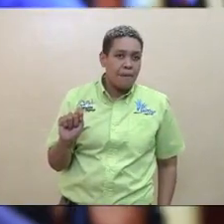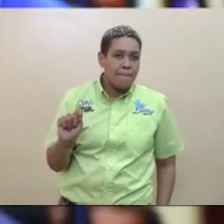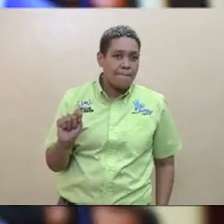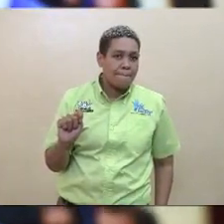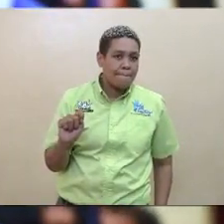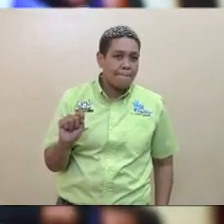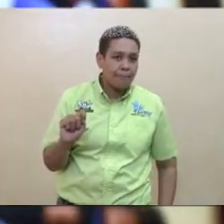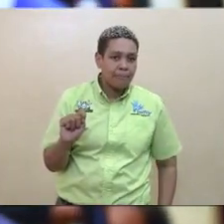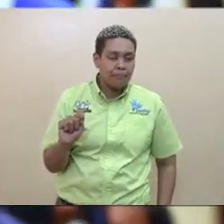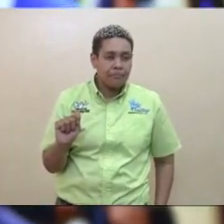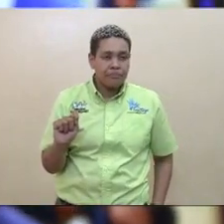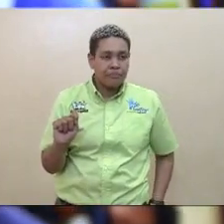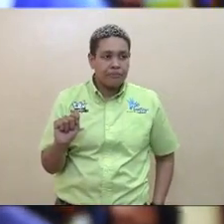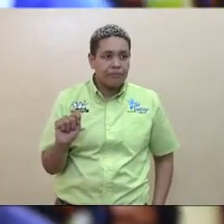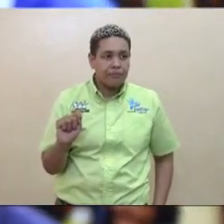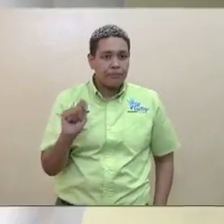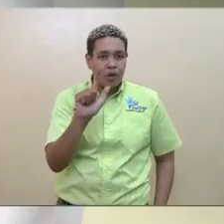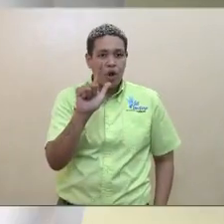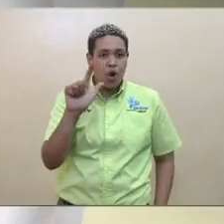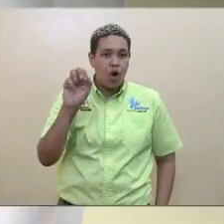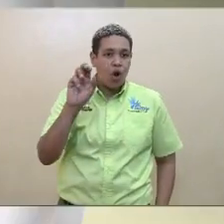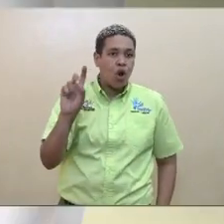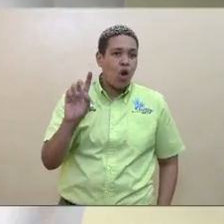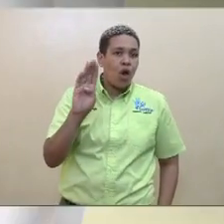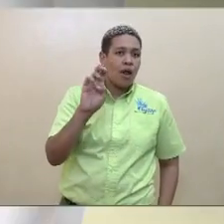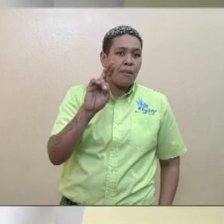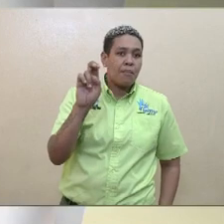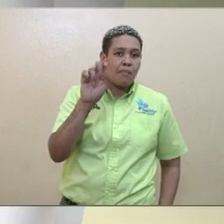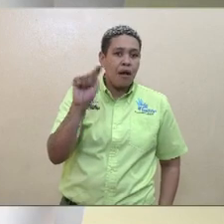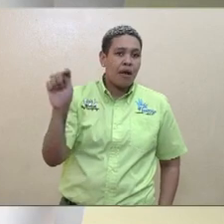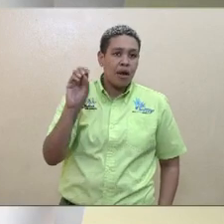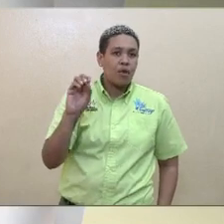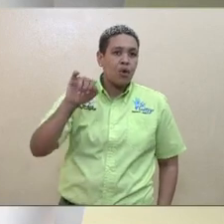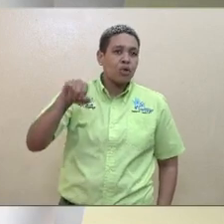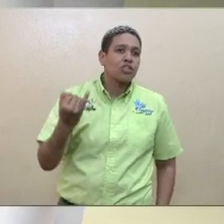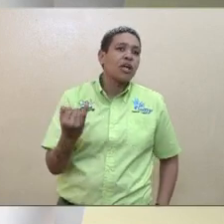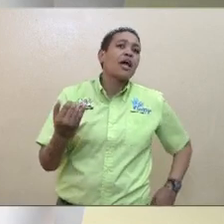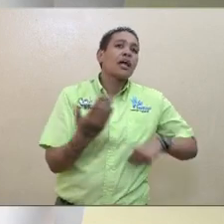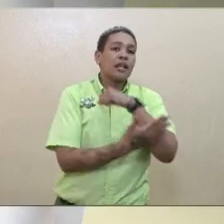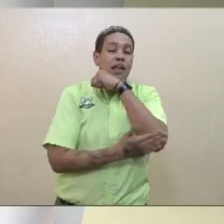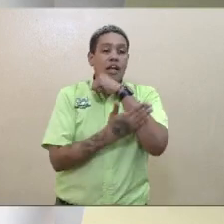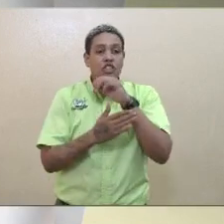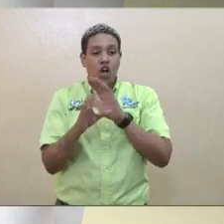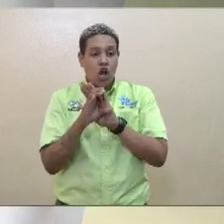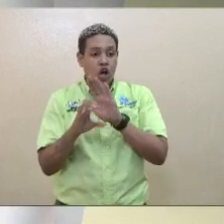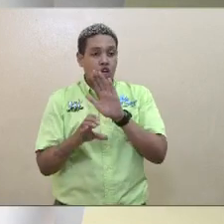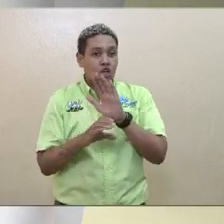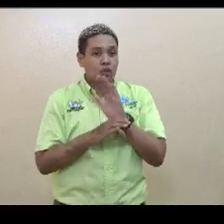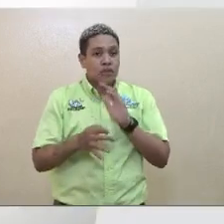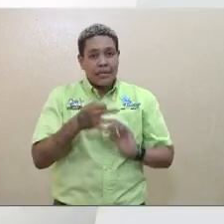Dr. the Honorable Lloyd Barnett, OJ, National Constitutional Expert.